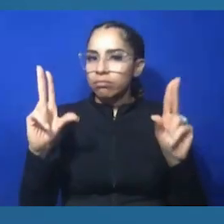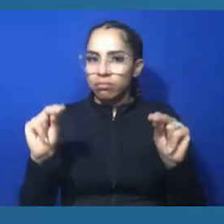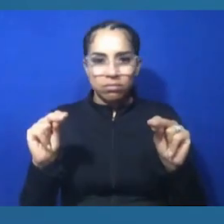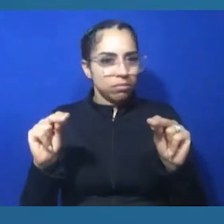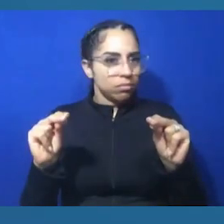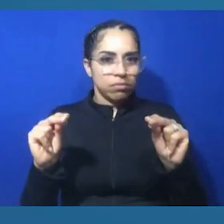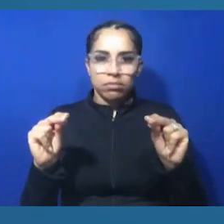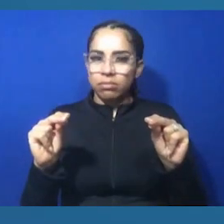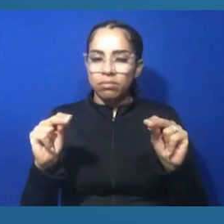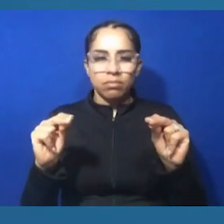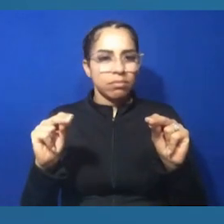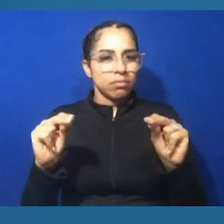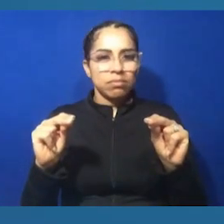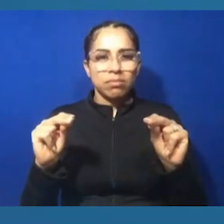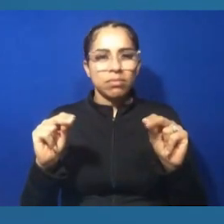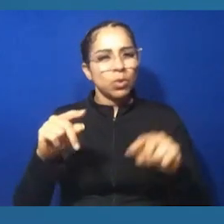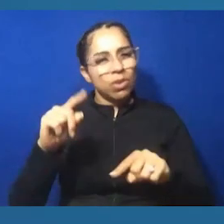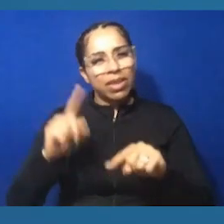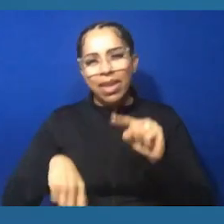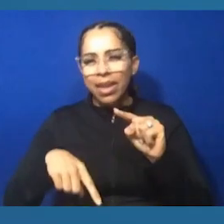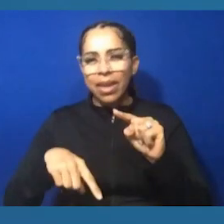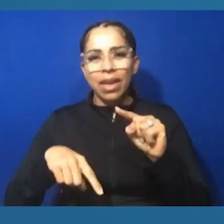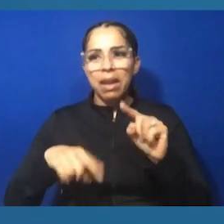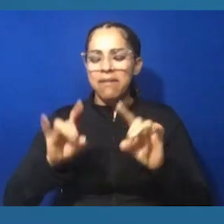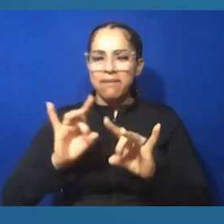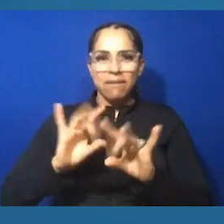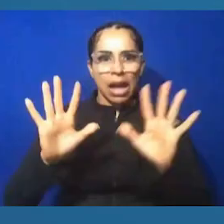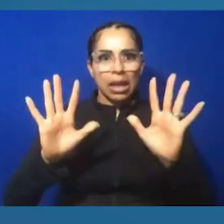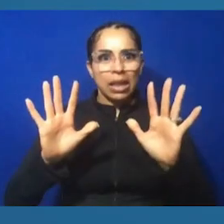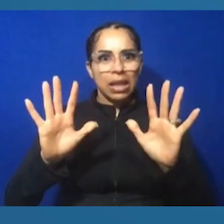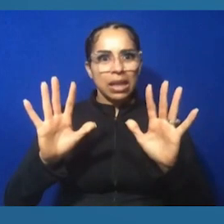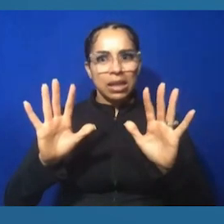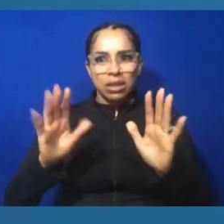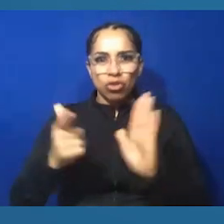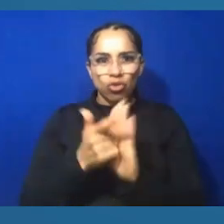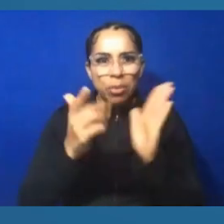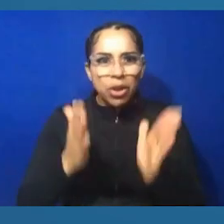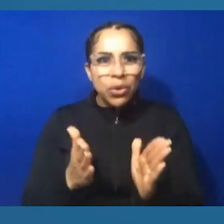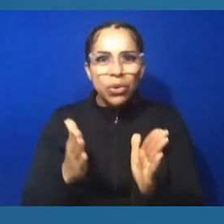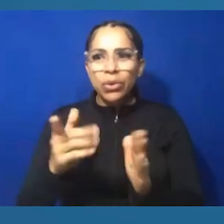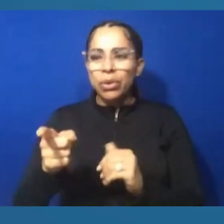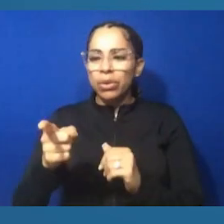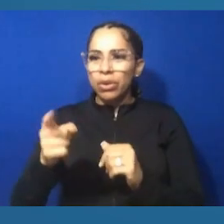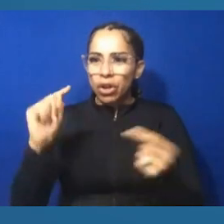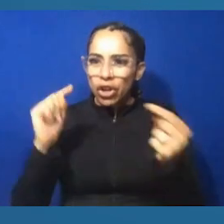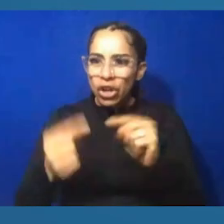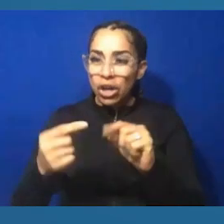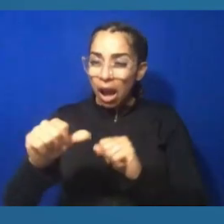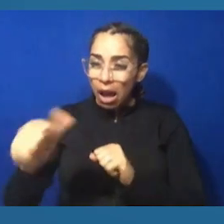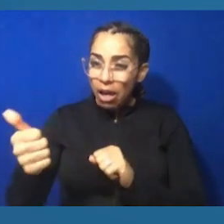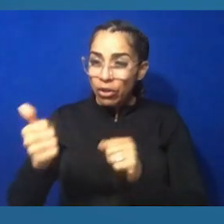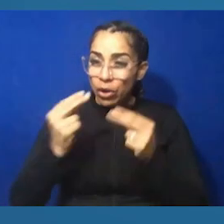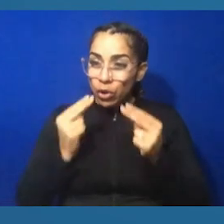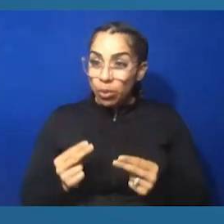You can't have violent criminals or people who are offenders who hurt other human beings be able to walk